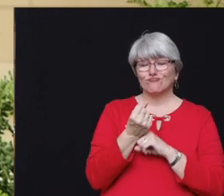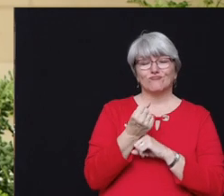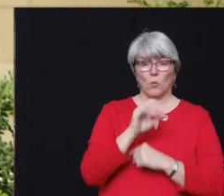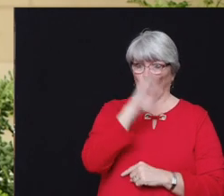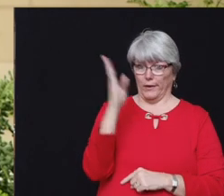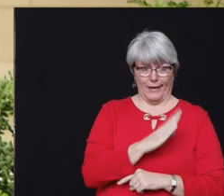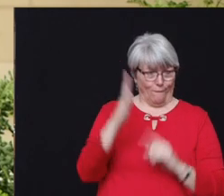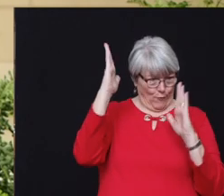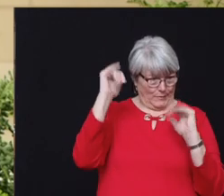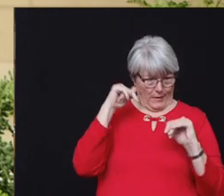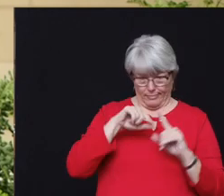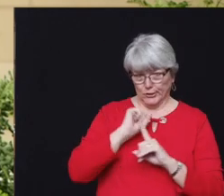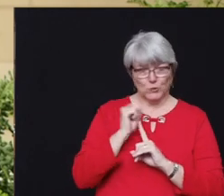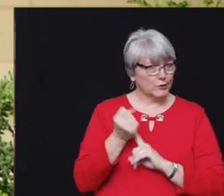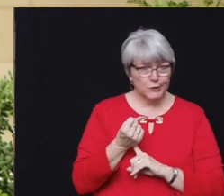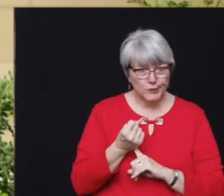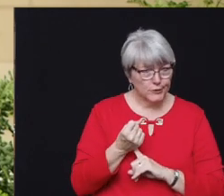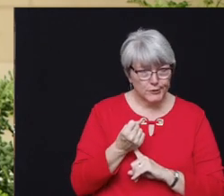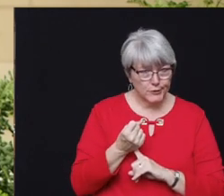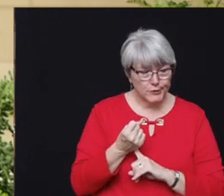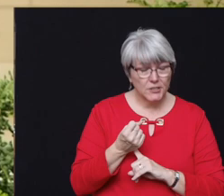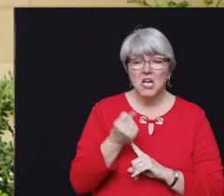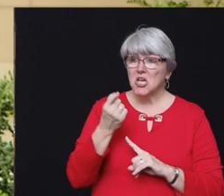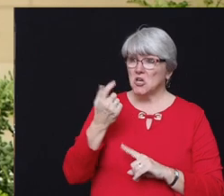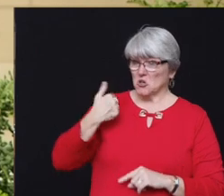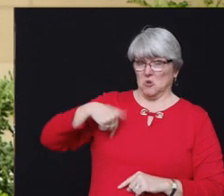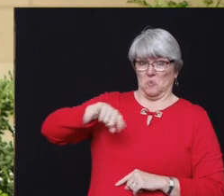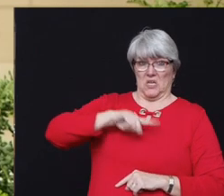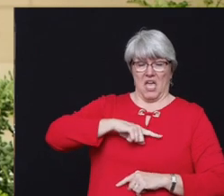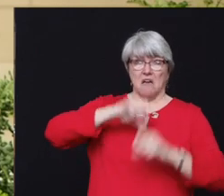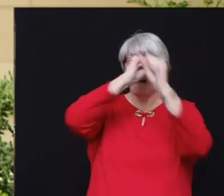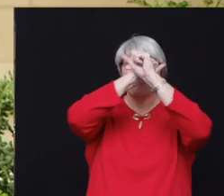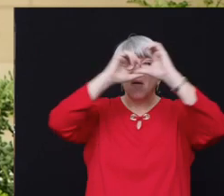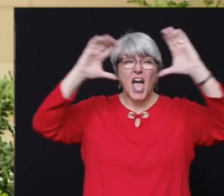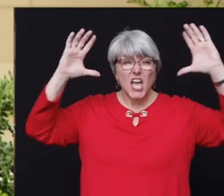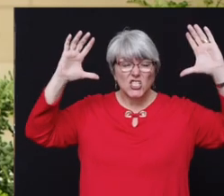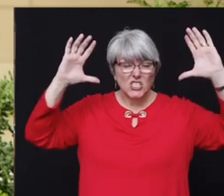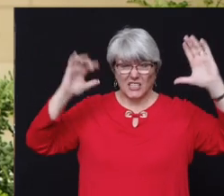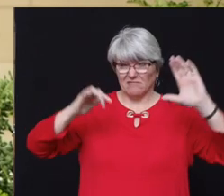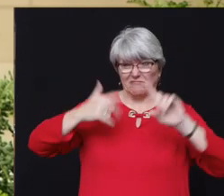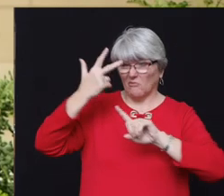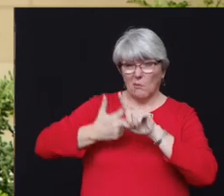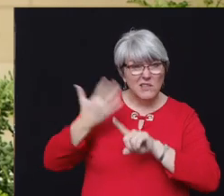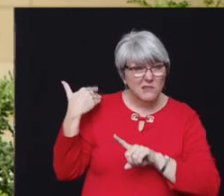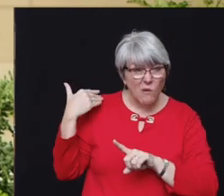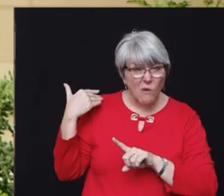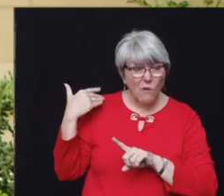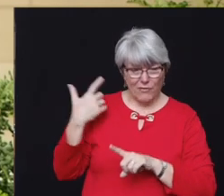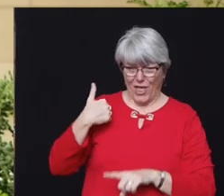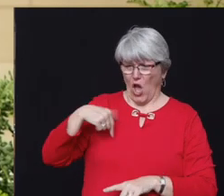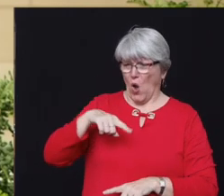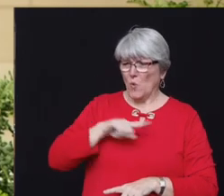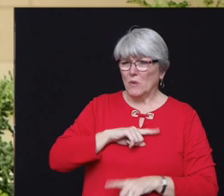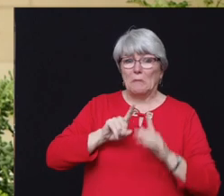never expected to be. Could any of us have imagined even a few months ago that we would